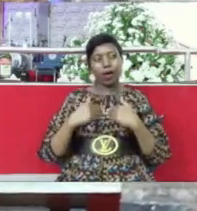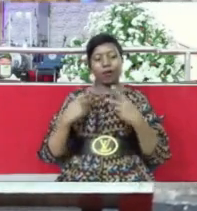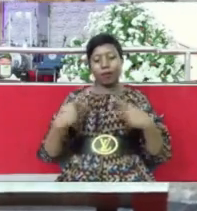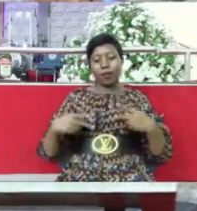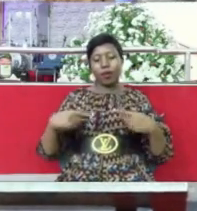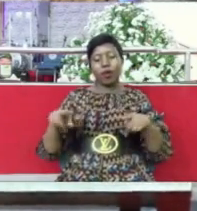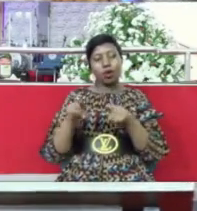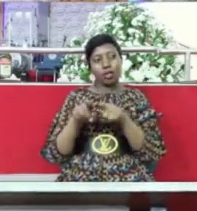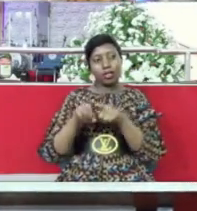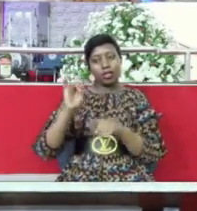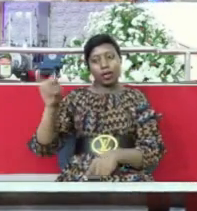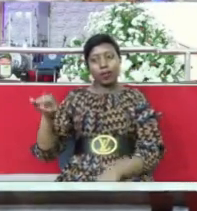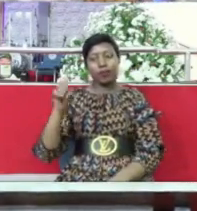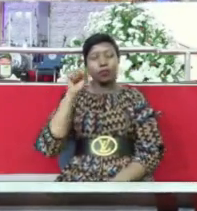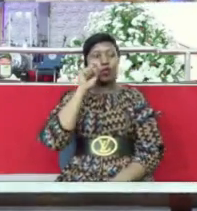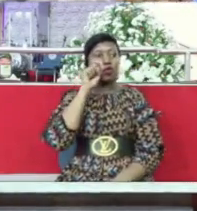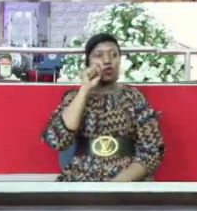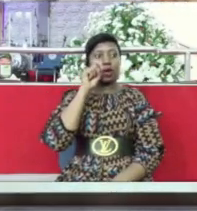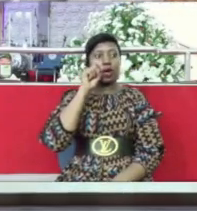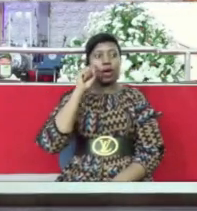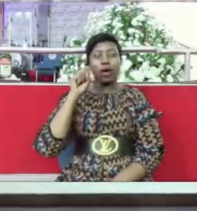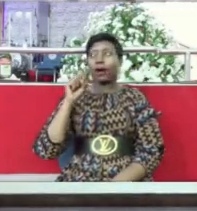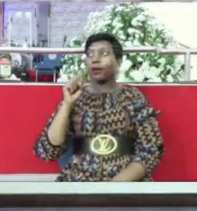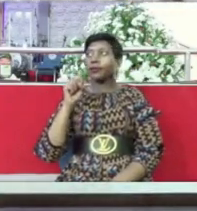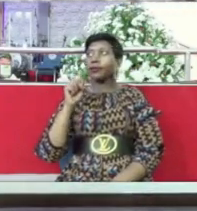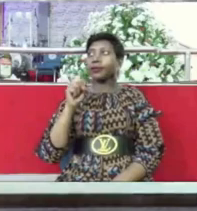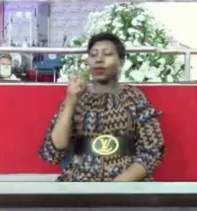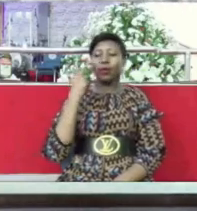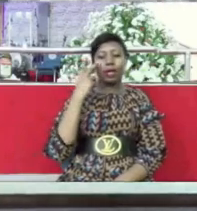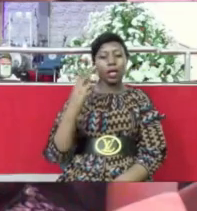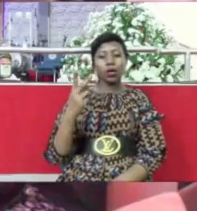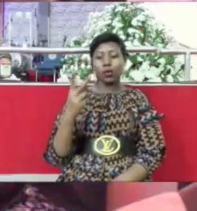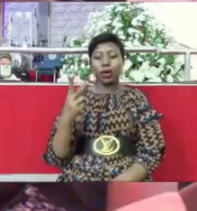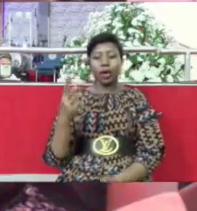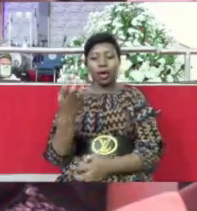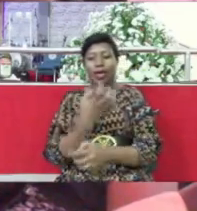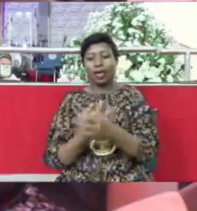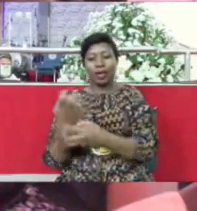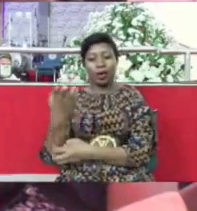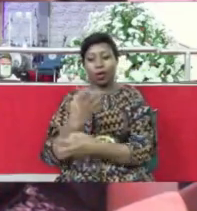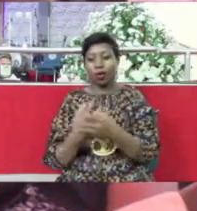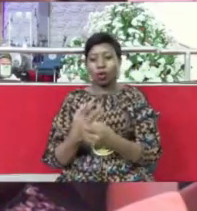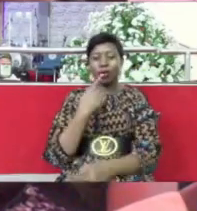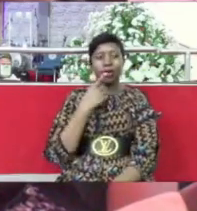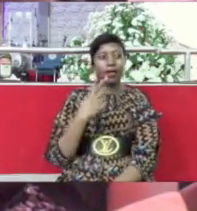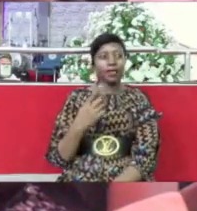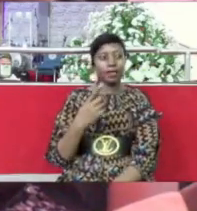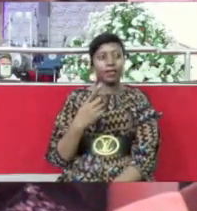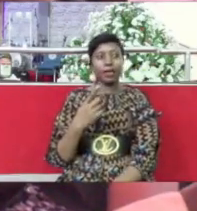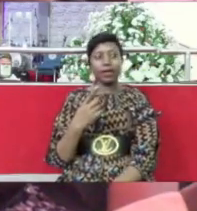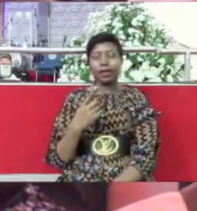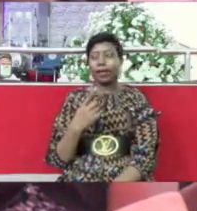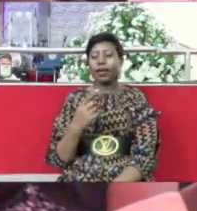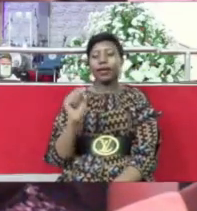looks at themselves and the economy na uchumi. And they say, yes, na nasema ndio. It is flowing with milk and honey kuna maziwa